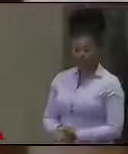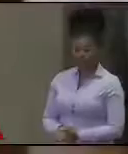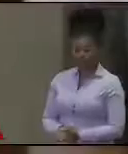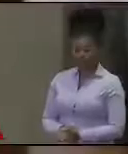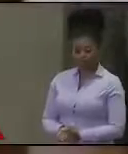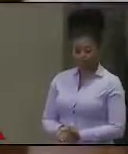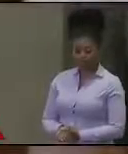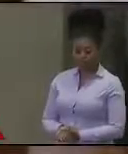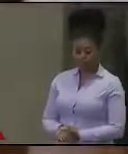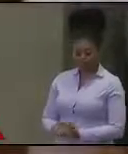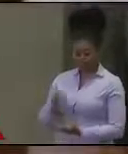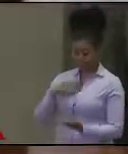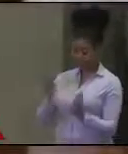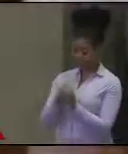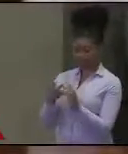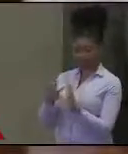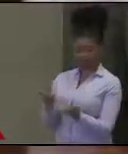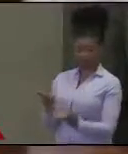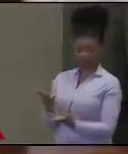Ninemikhuba.